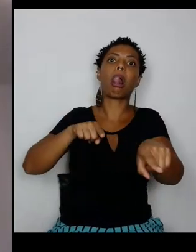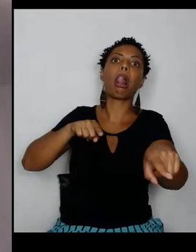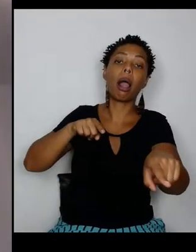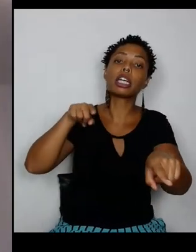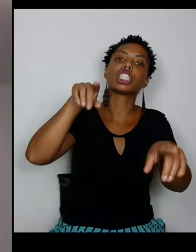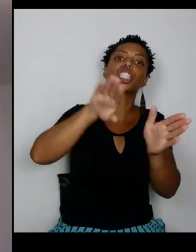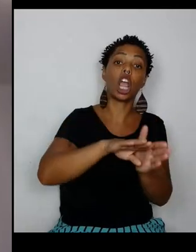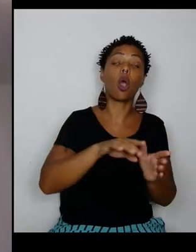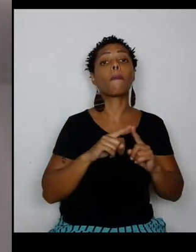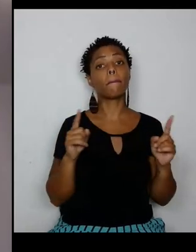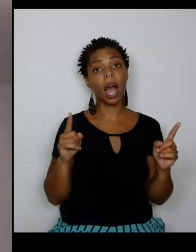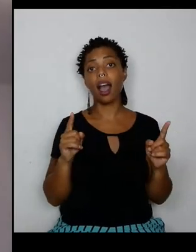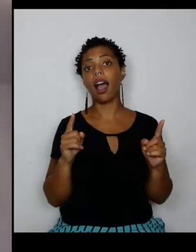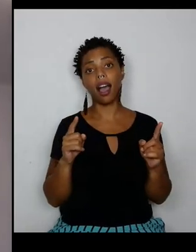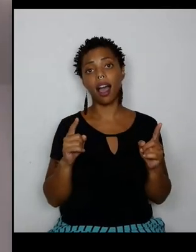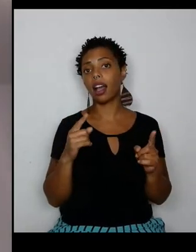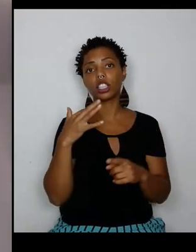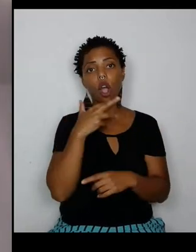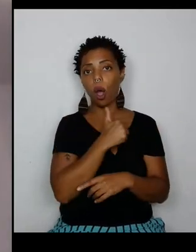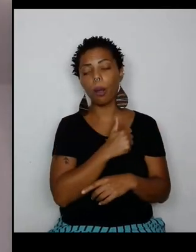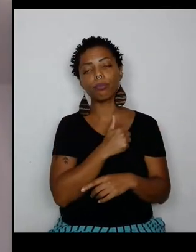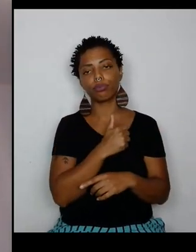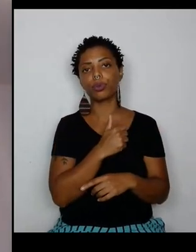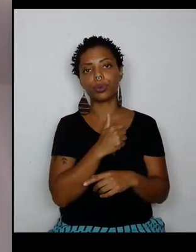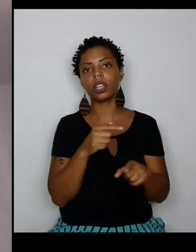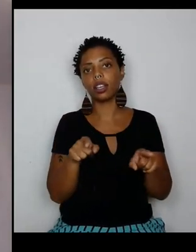late with great bias